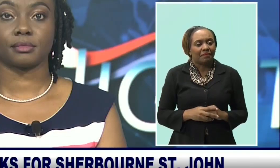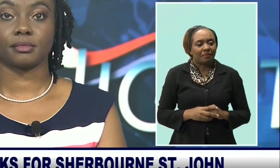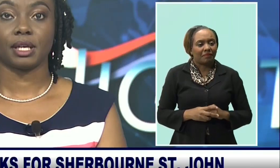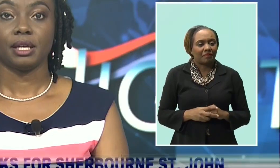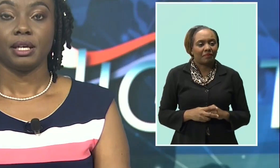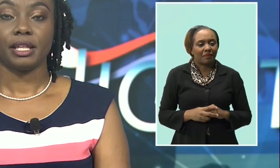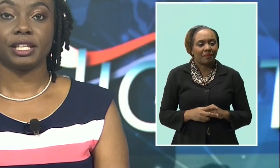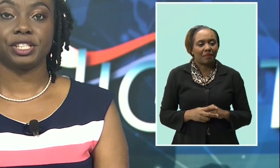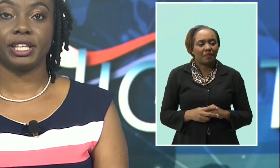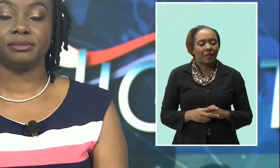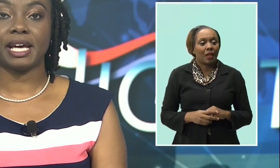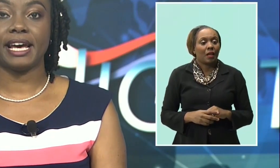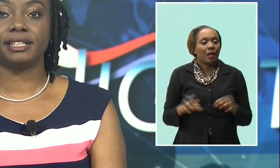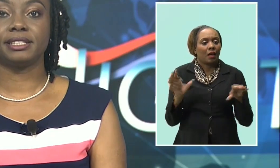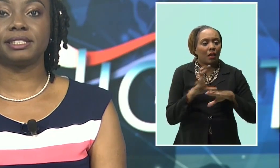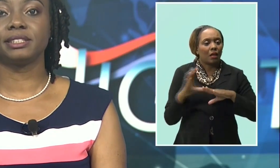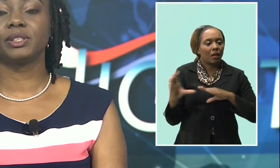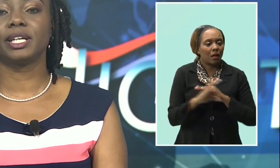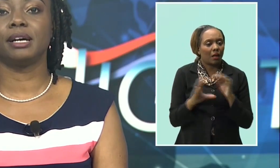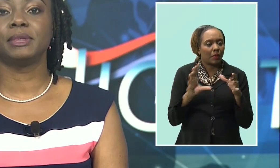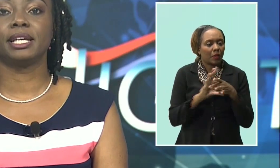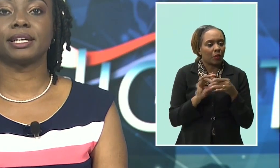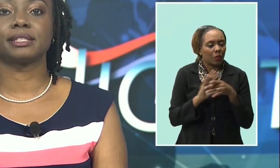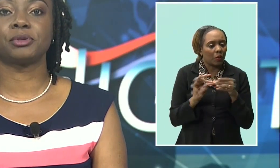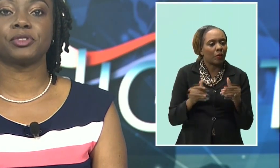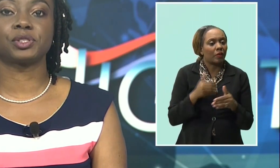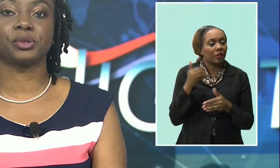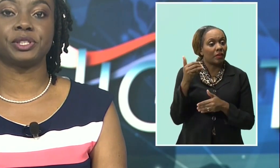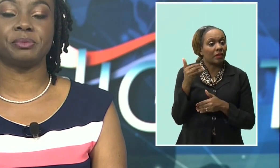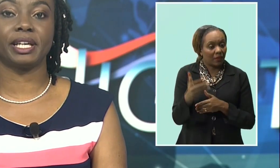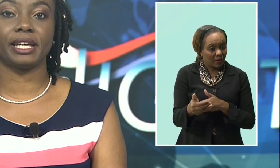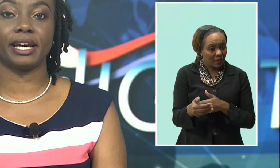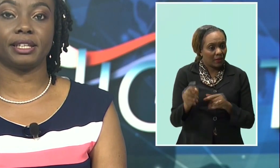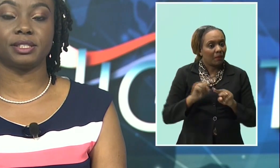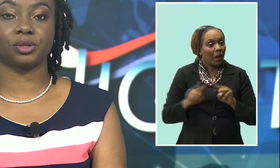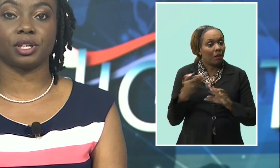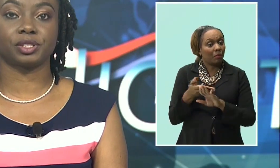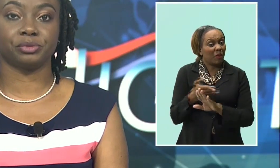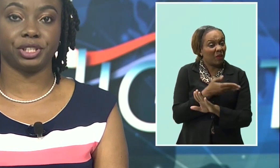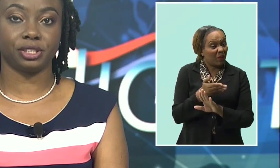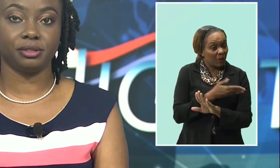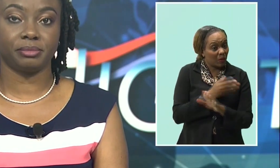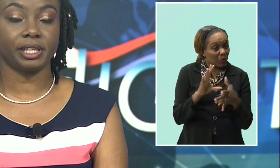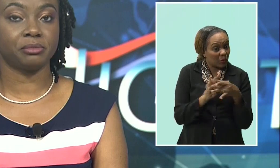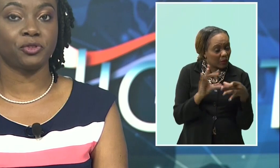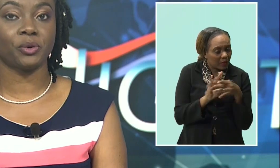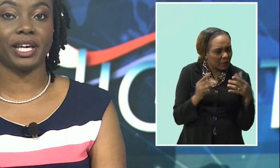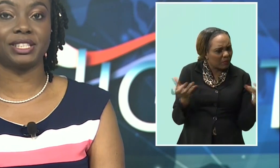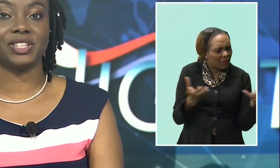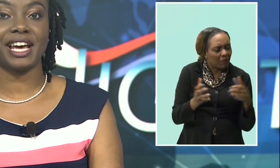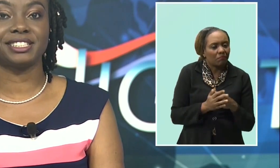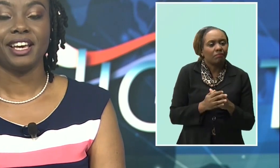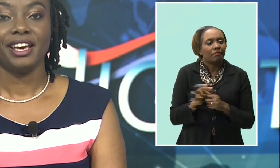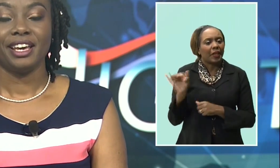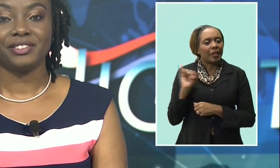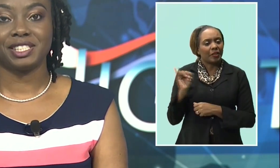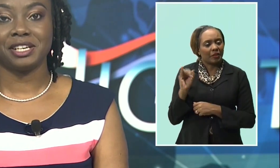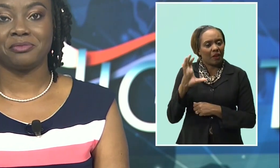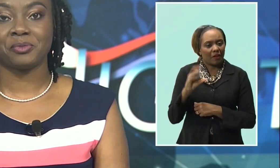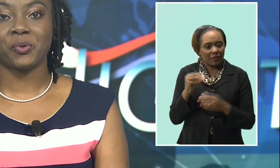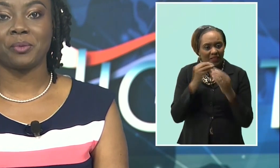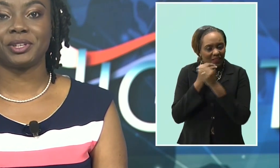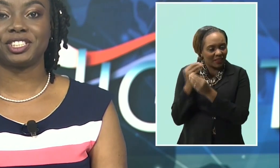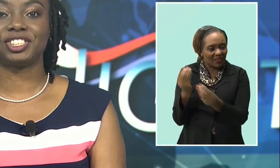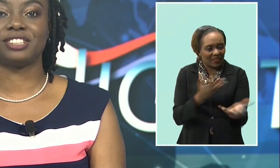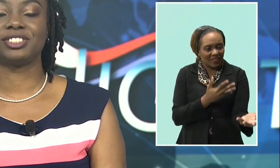News. Thanks, Shane. And still to come, a look at some of the stories making headlines across the region. But before we get to that, here's a